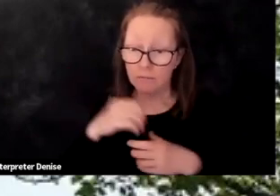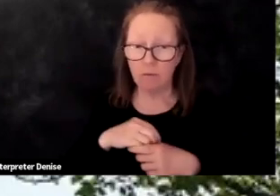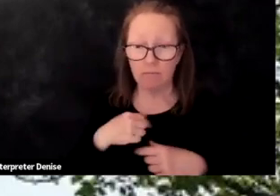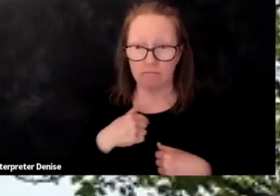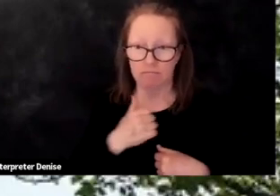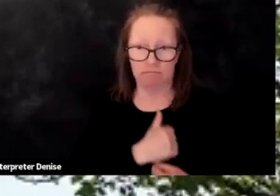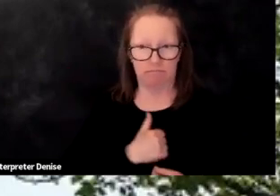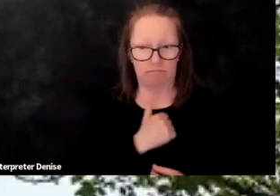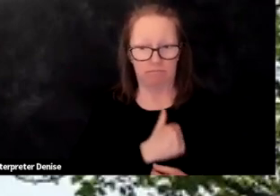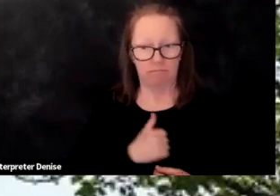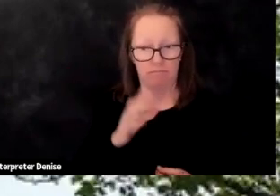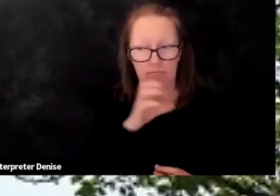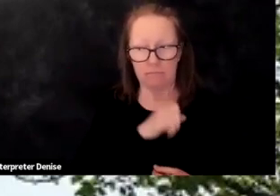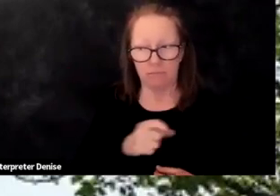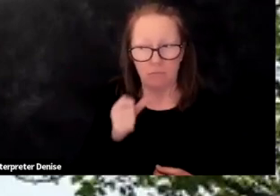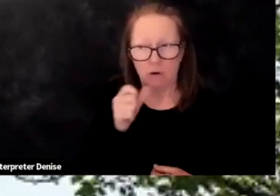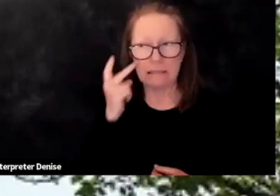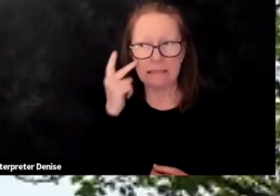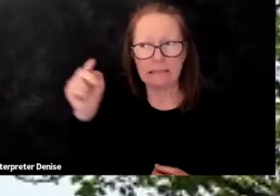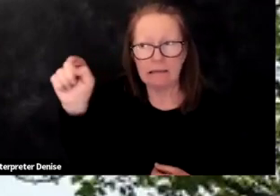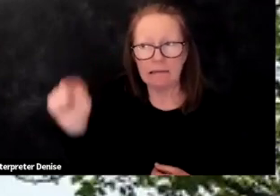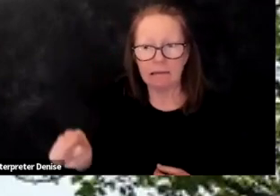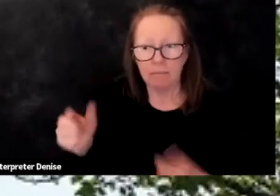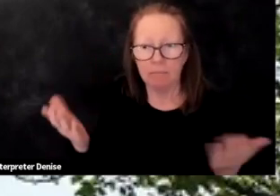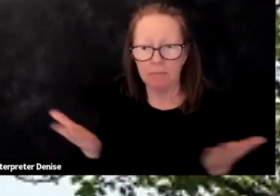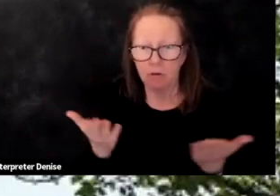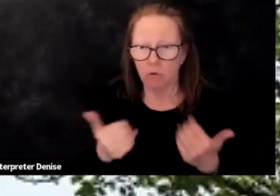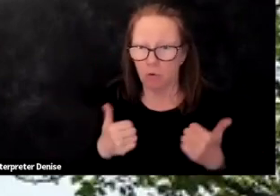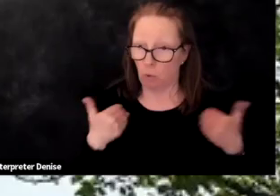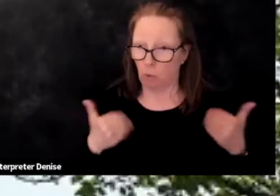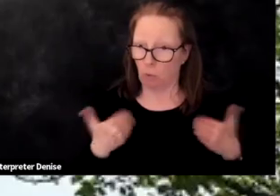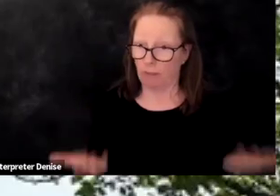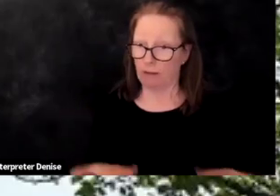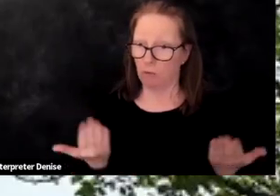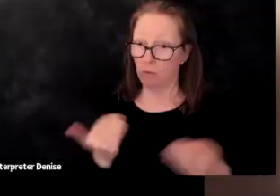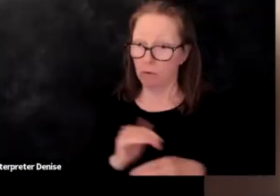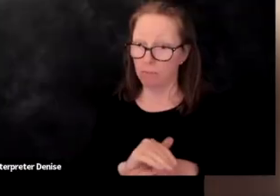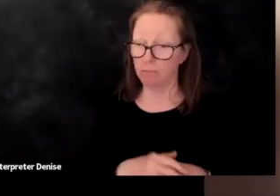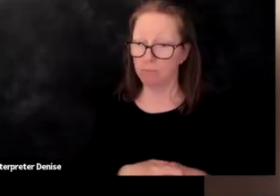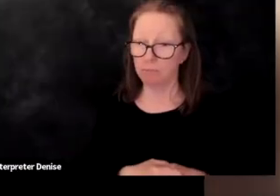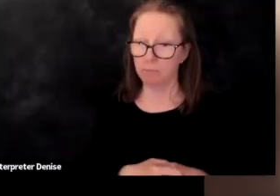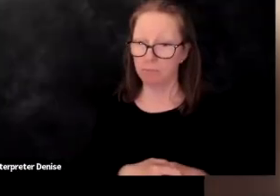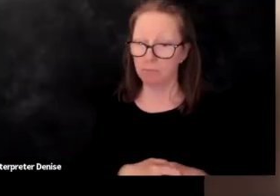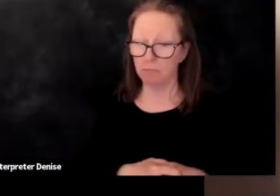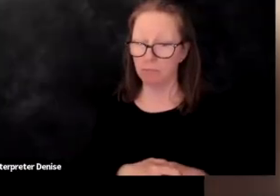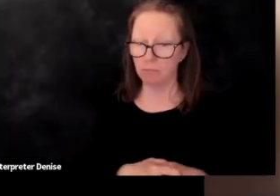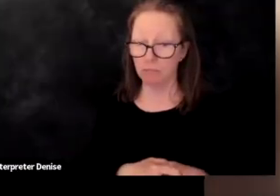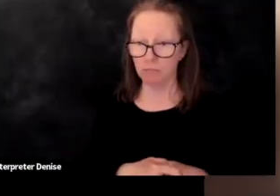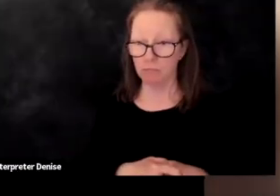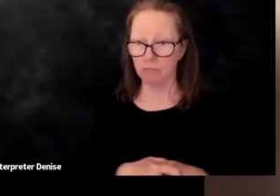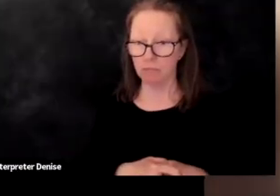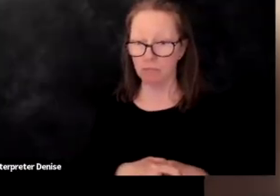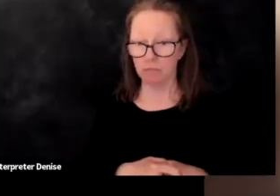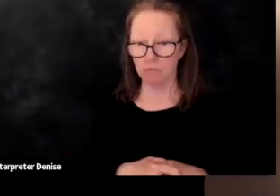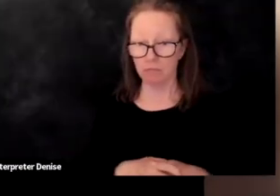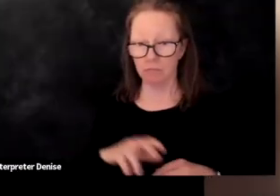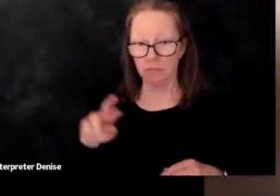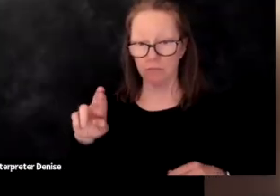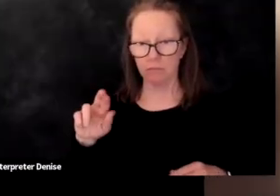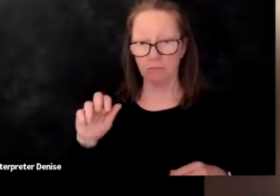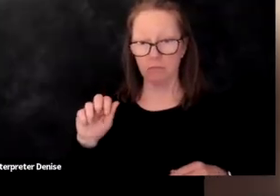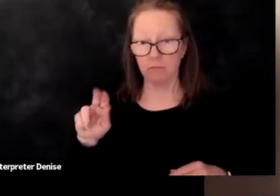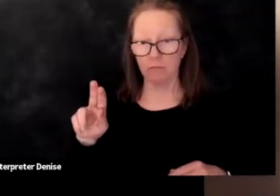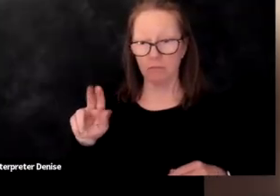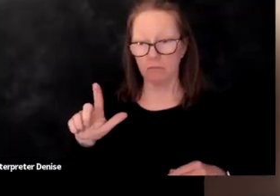see them on the call. Are there any youth on this call? So I'll take a crack at that, Dan. I think we